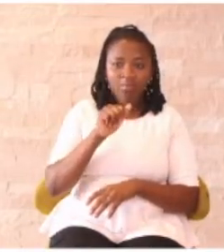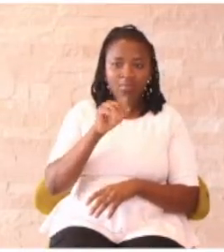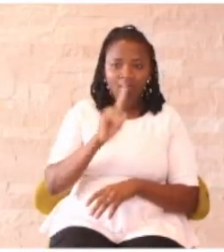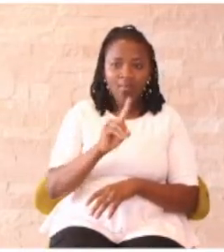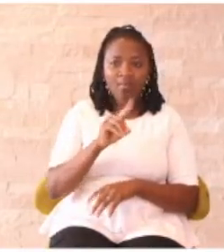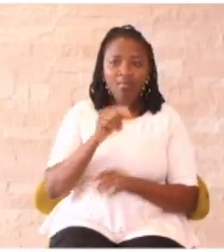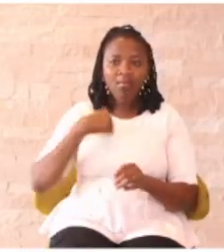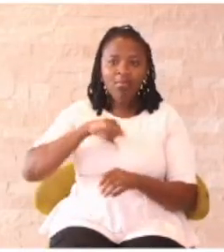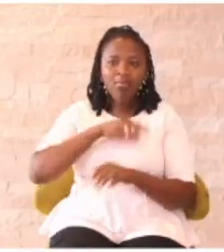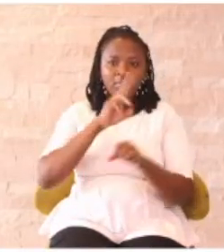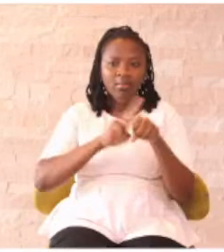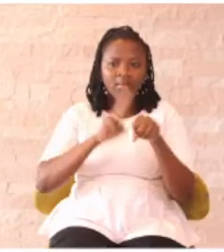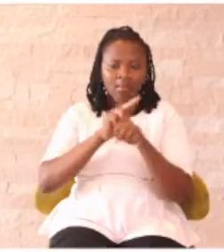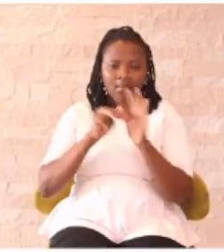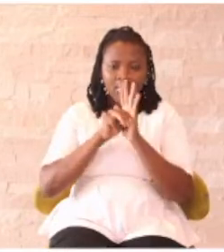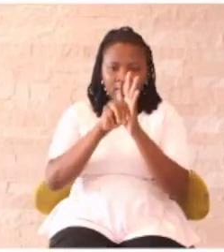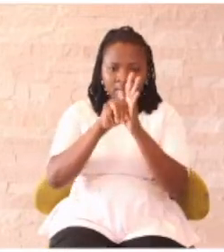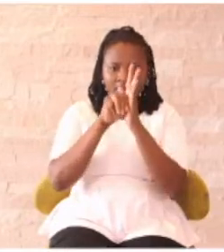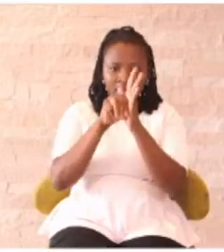whereby